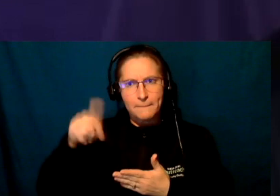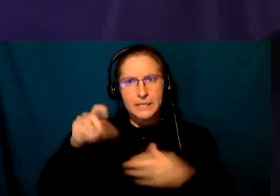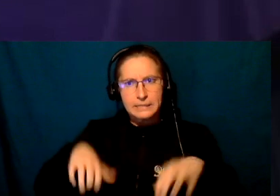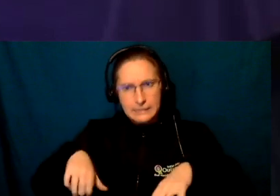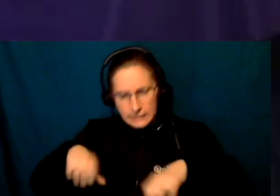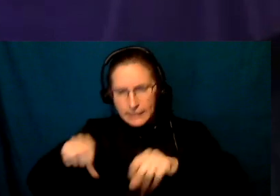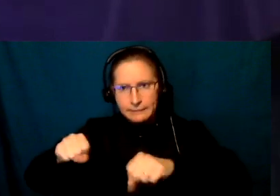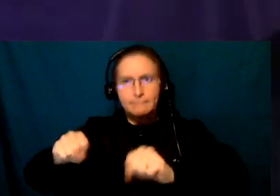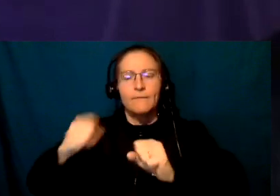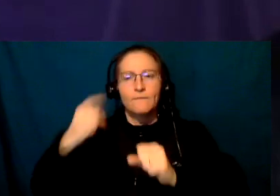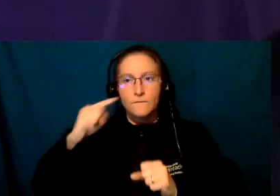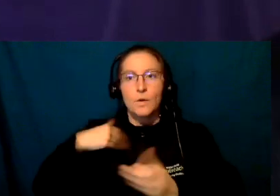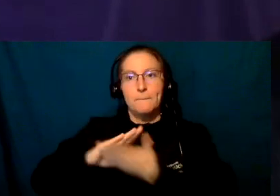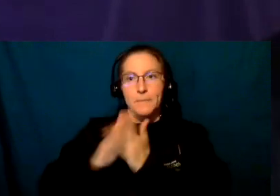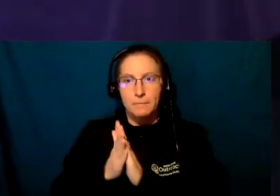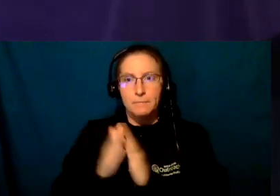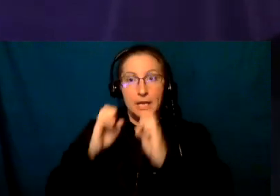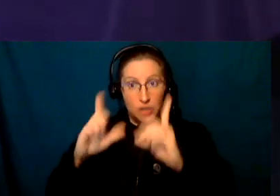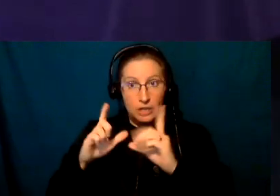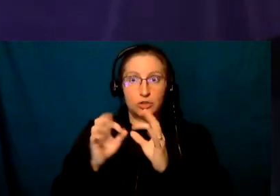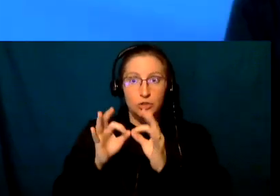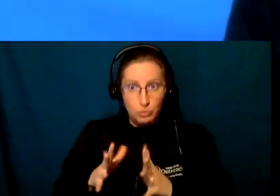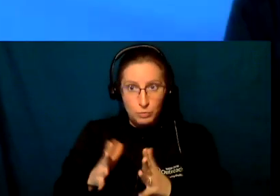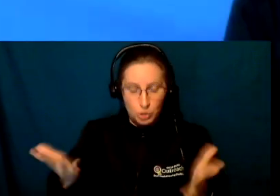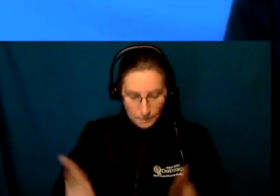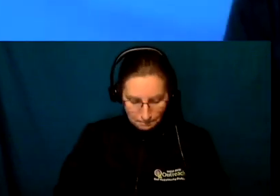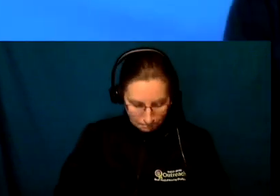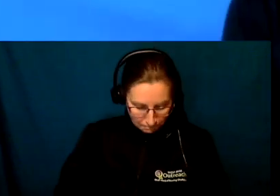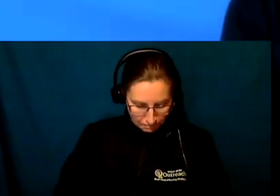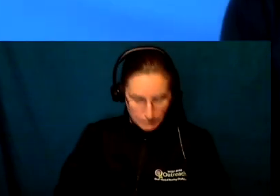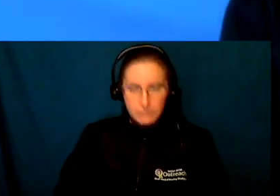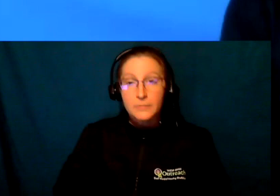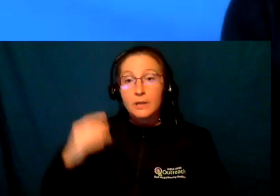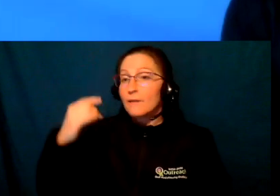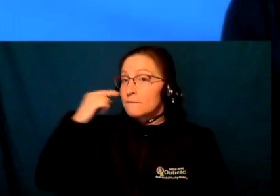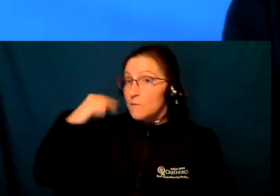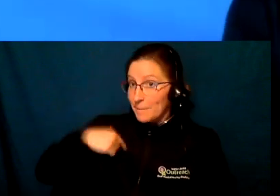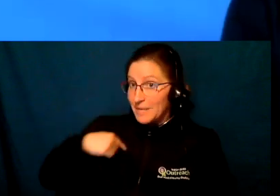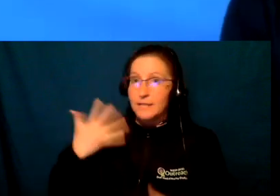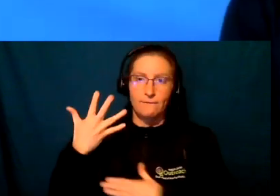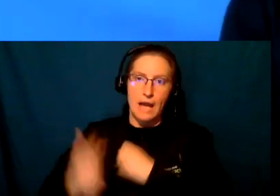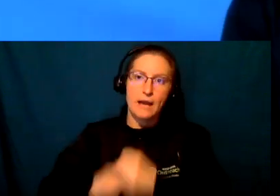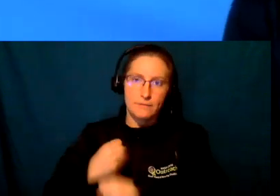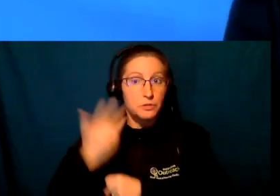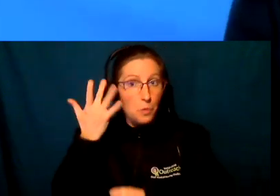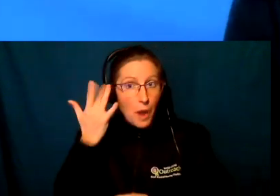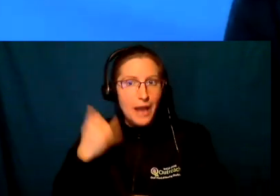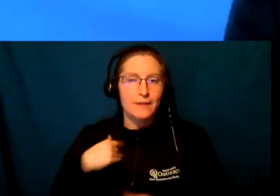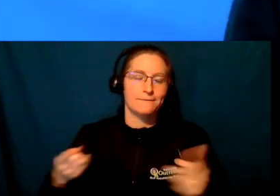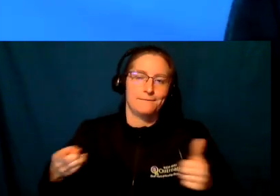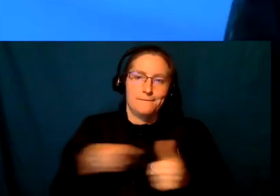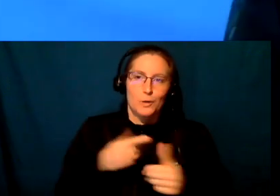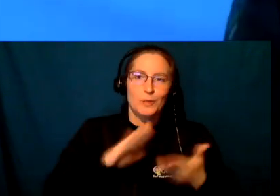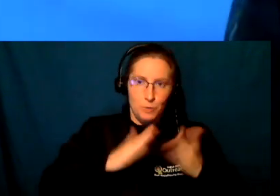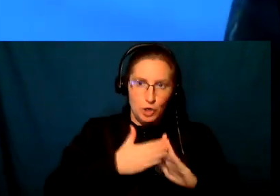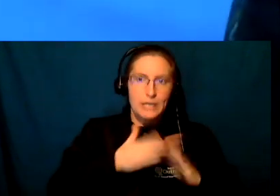your educational interpreter's license? So for me, it actually ended up taking 5 years because I went to a community college